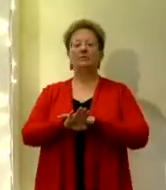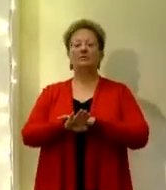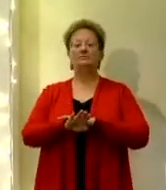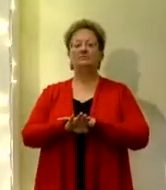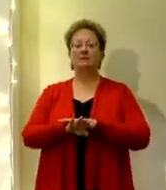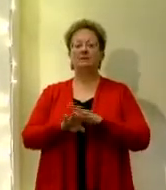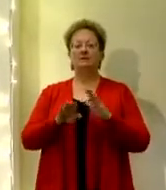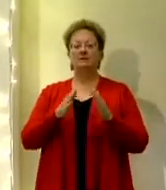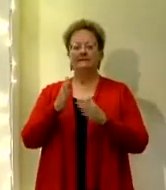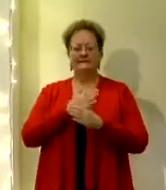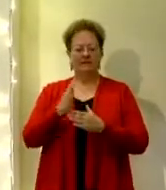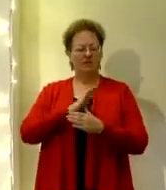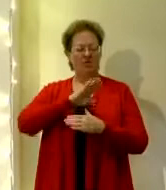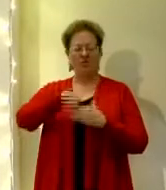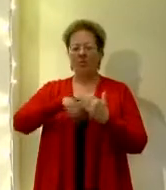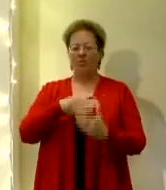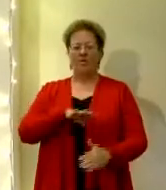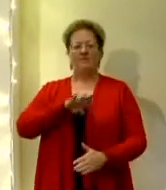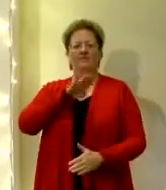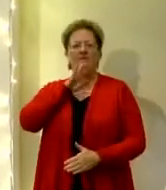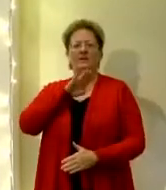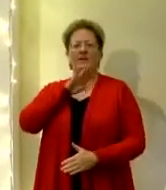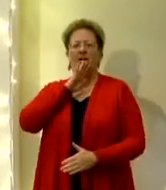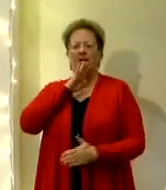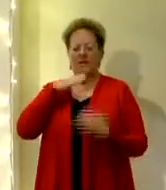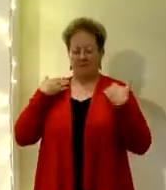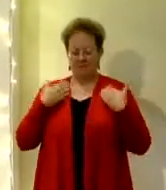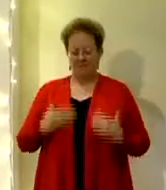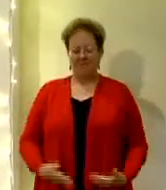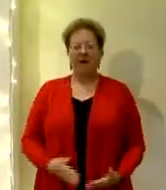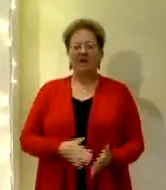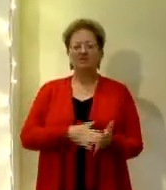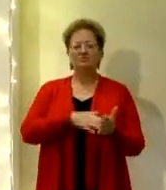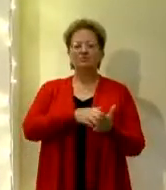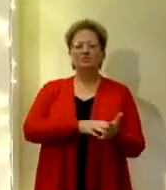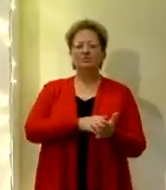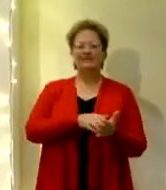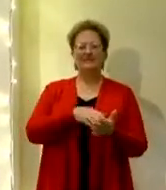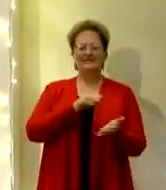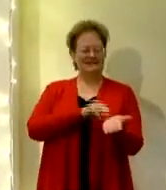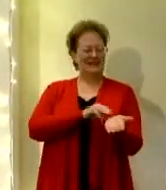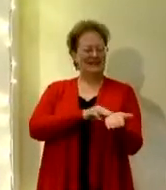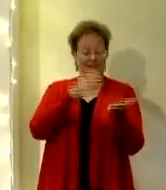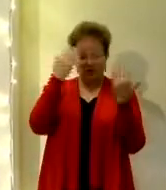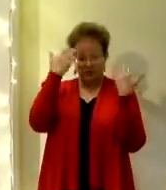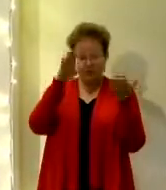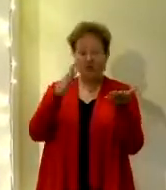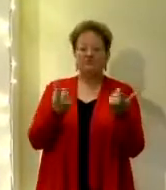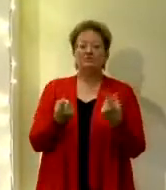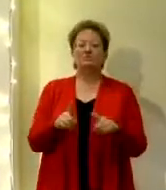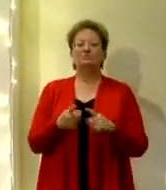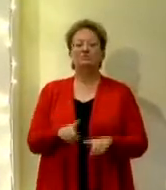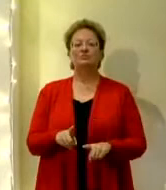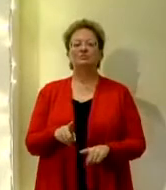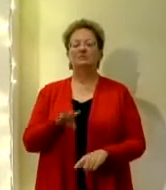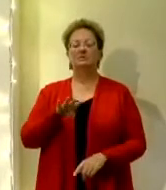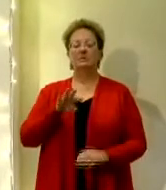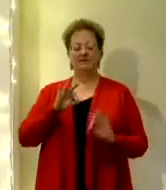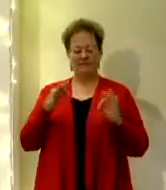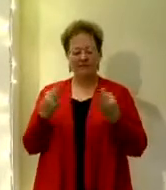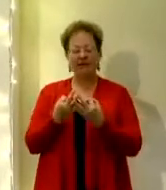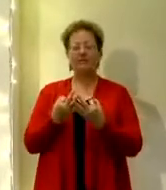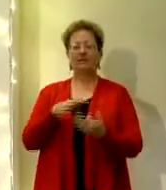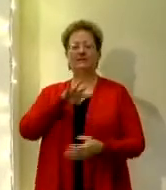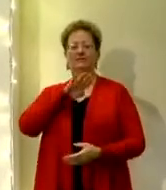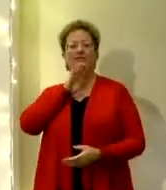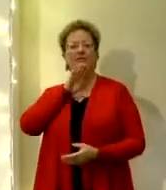had about how his body was betraying him, the doctors didn't know what was going on, and how his family was frustrated. And